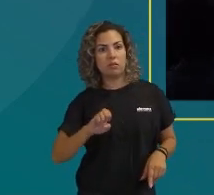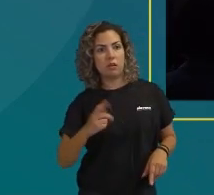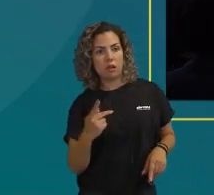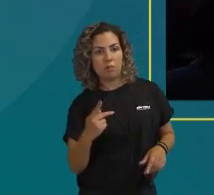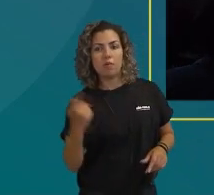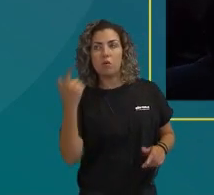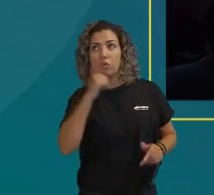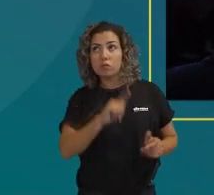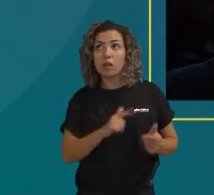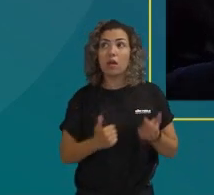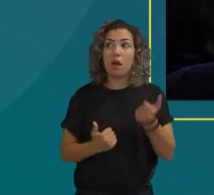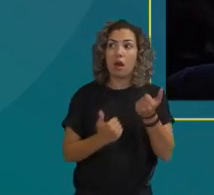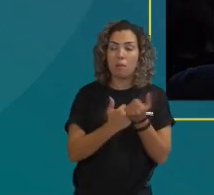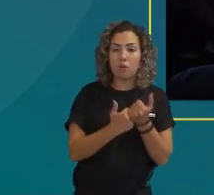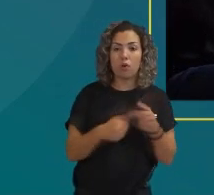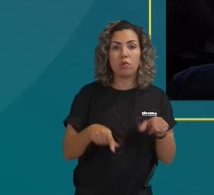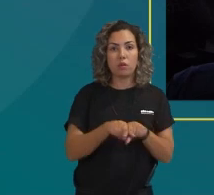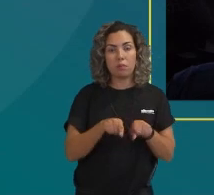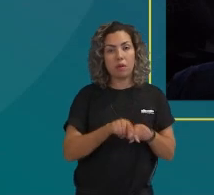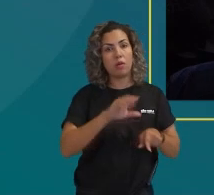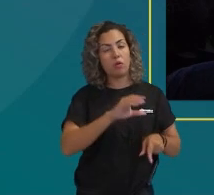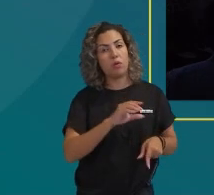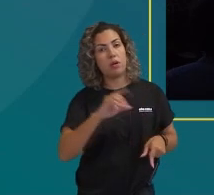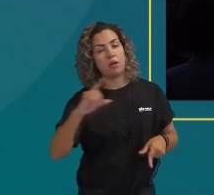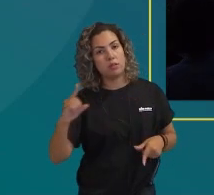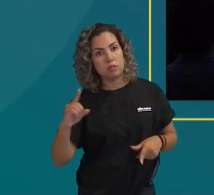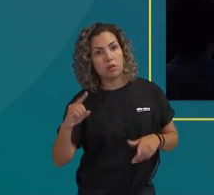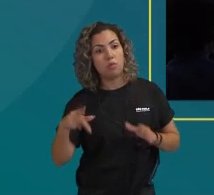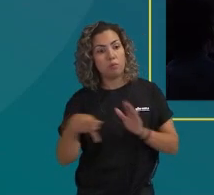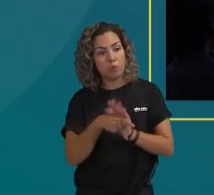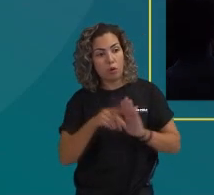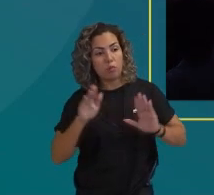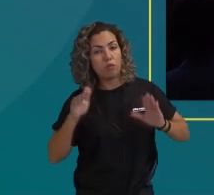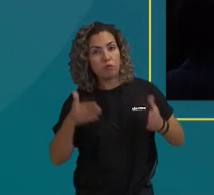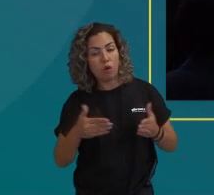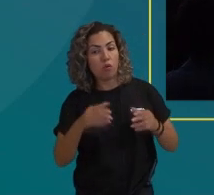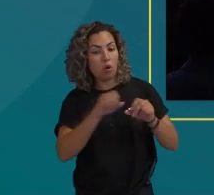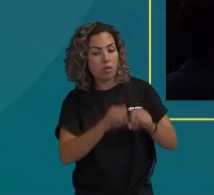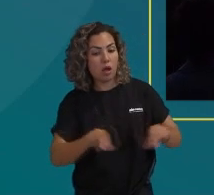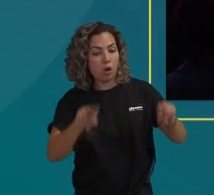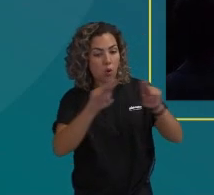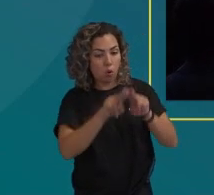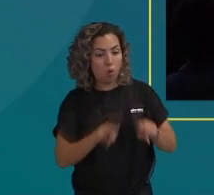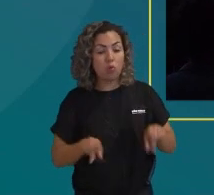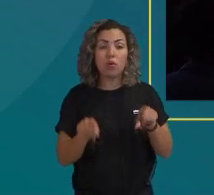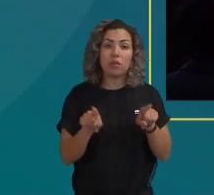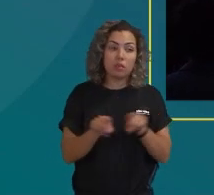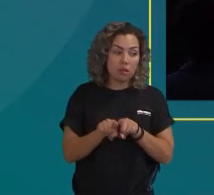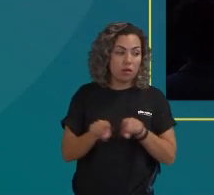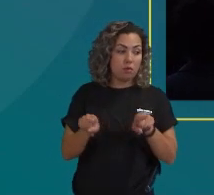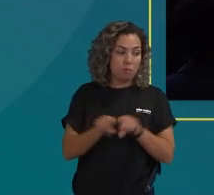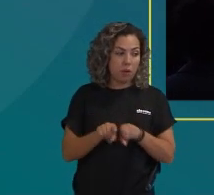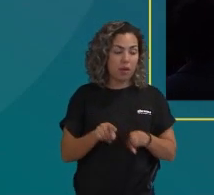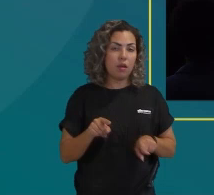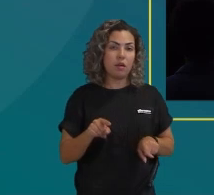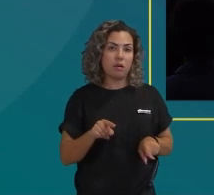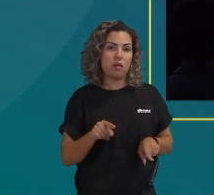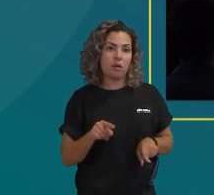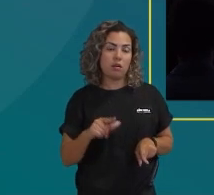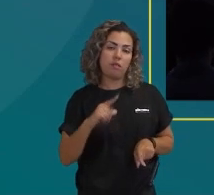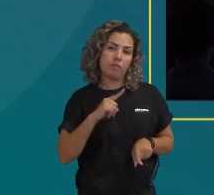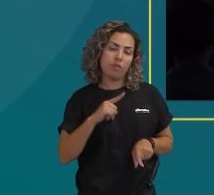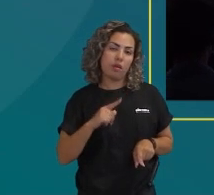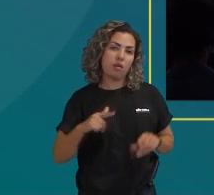the UN Decade Secretariat and, of course, ICLEI's Global Biodiversity Center. These cities are